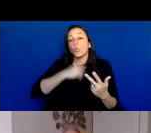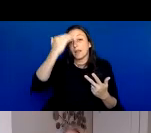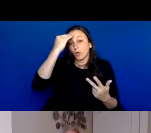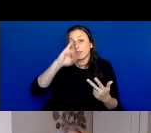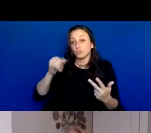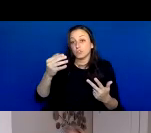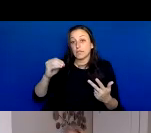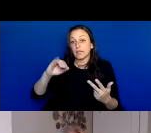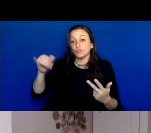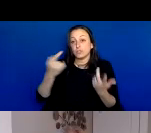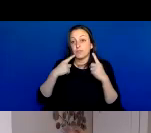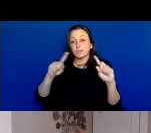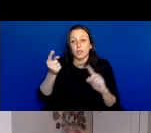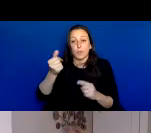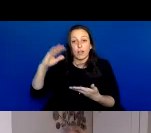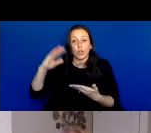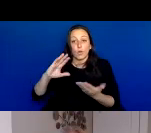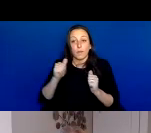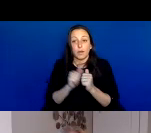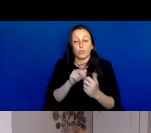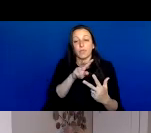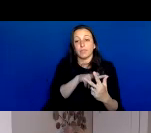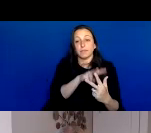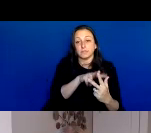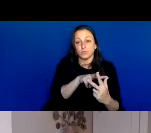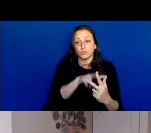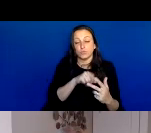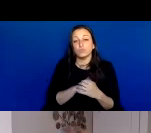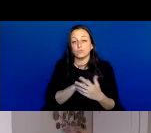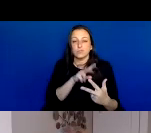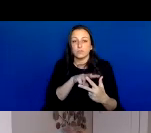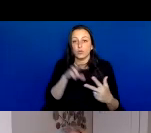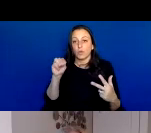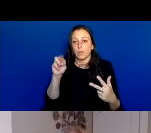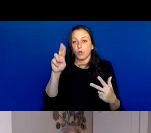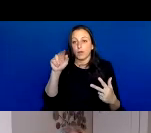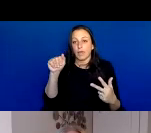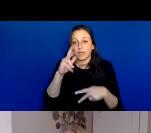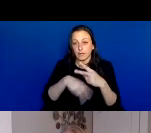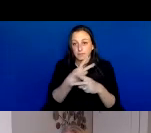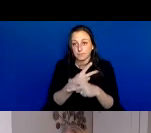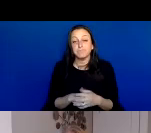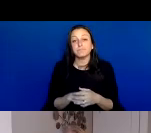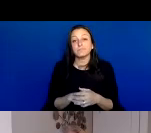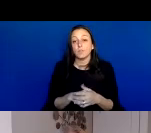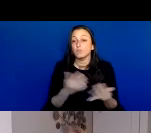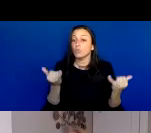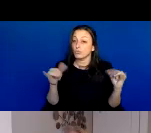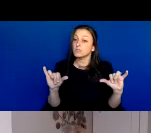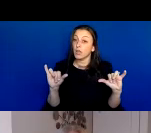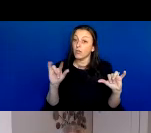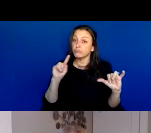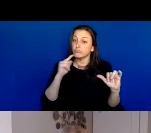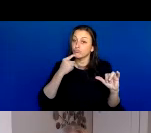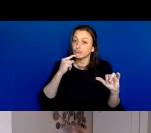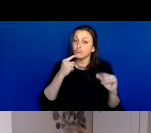is slightly lower than what we've seen with the mRNA vaccines, Pfizer and Moderna. So still incredibly effective, but